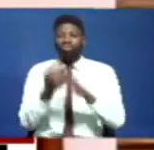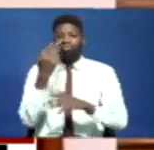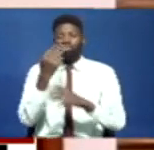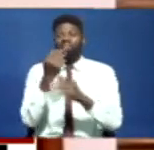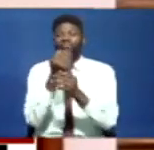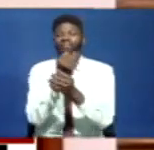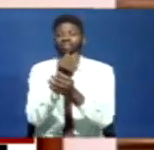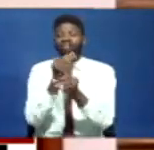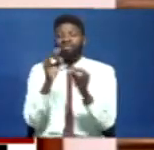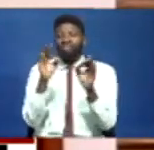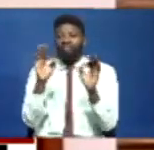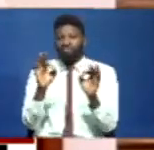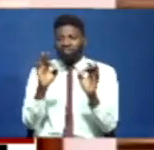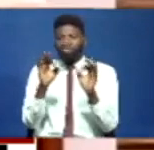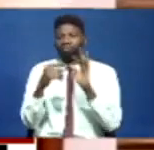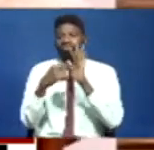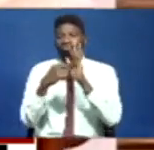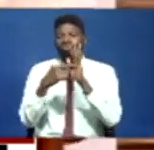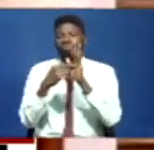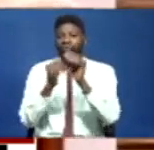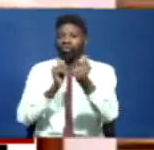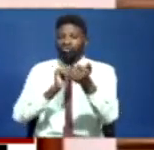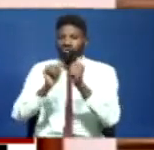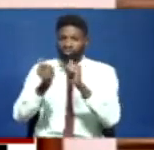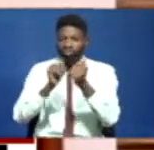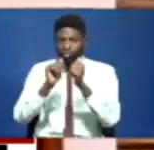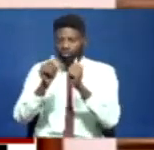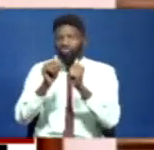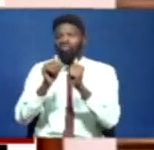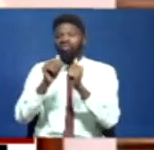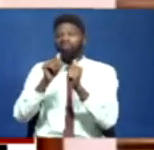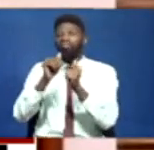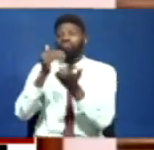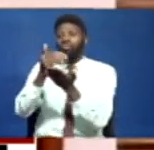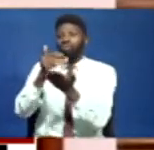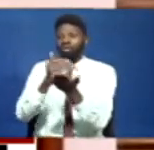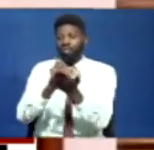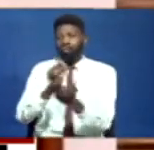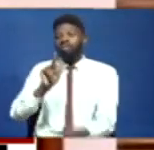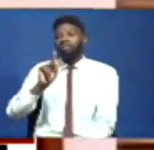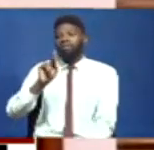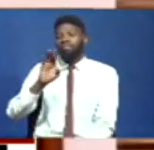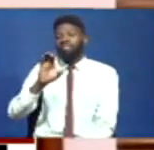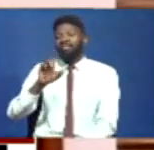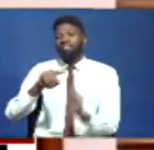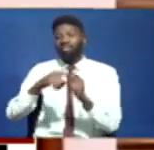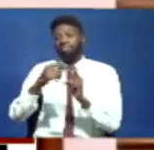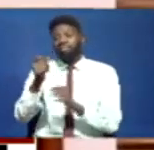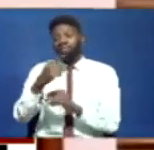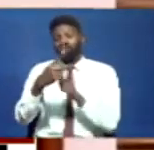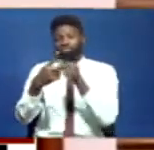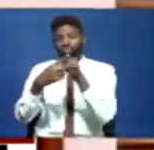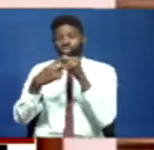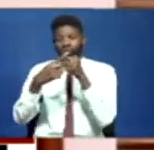various sporting events by the Kenya Broadcasting Corporation from